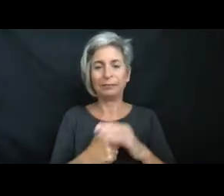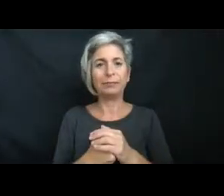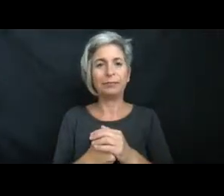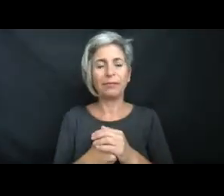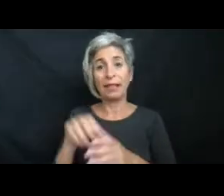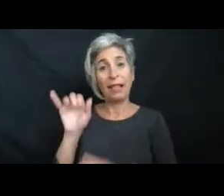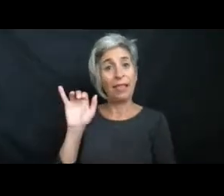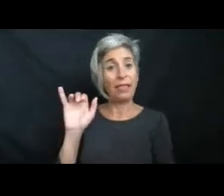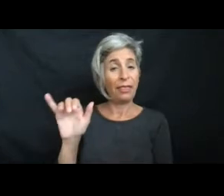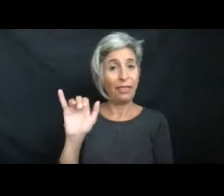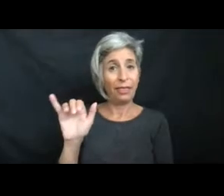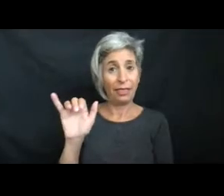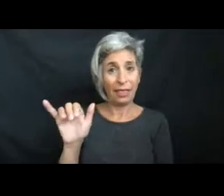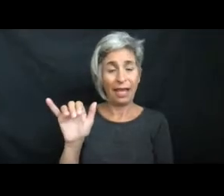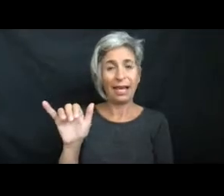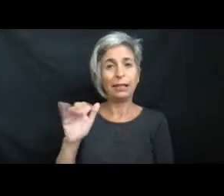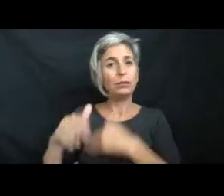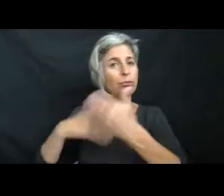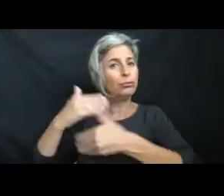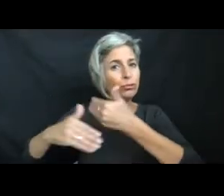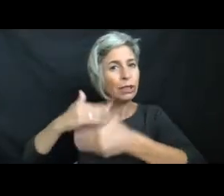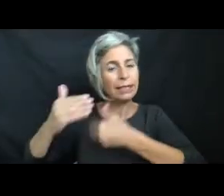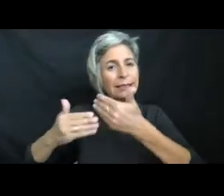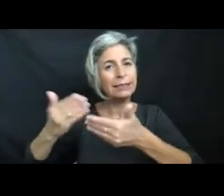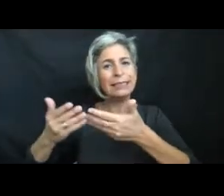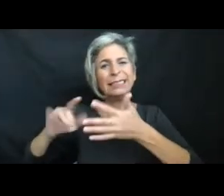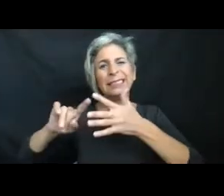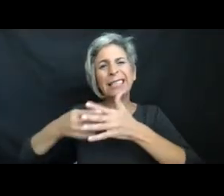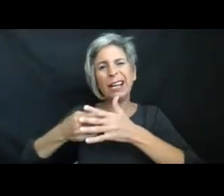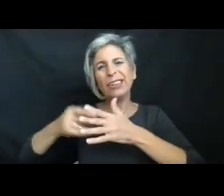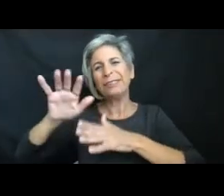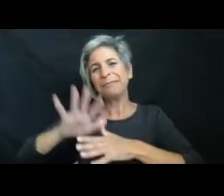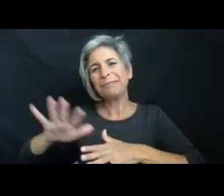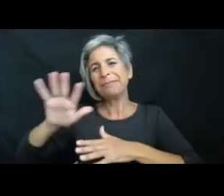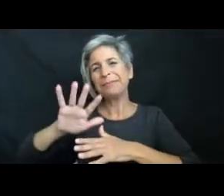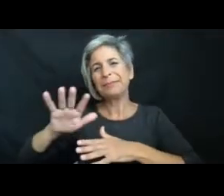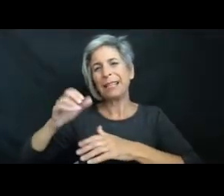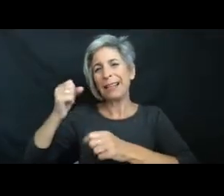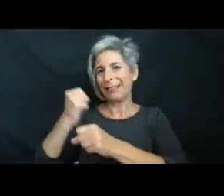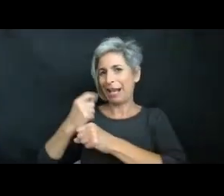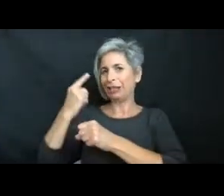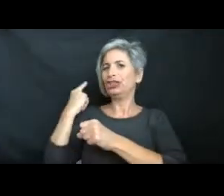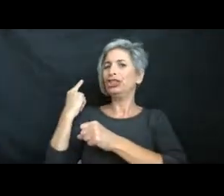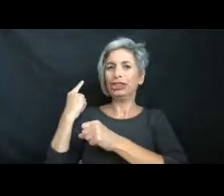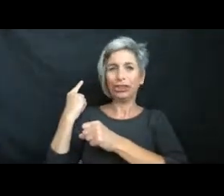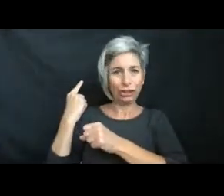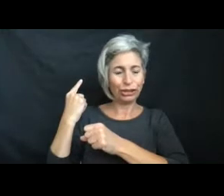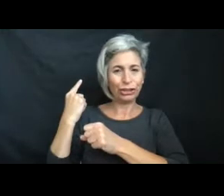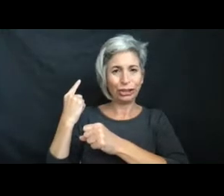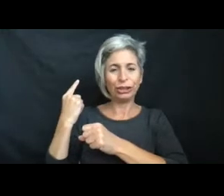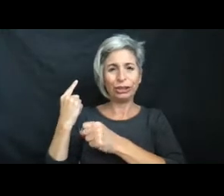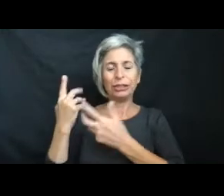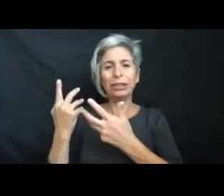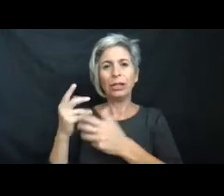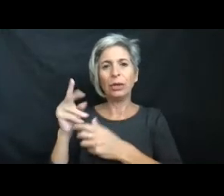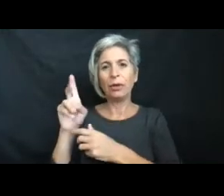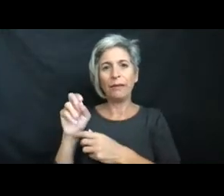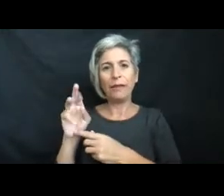That was a process that we began back late last year with the selection of the vendor, and for the